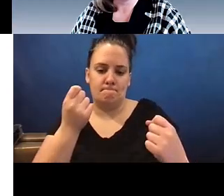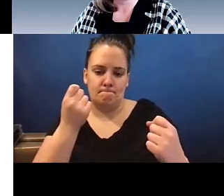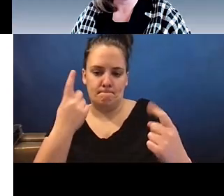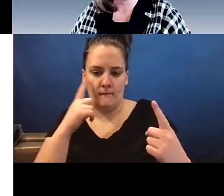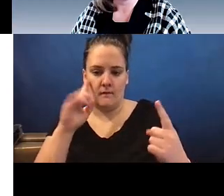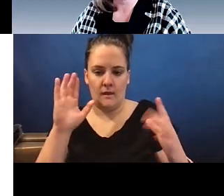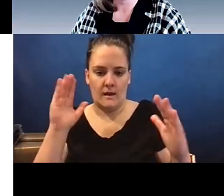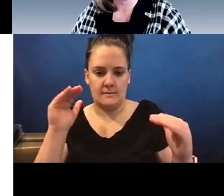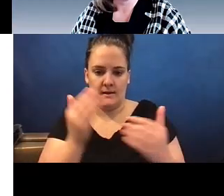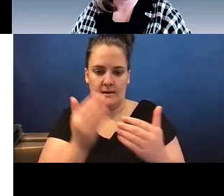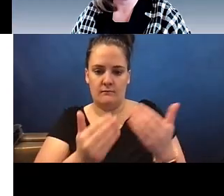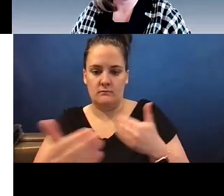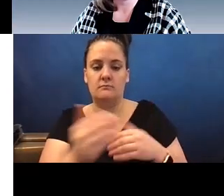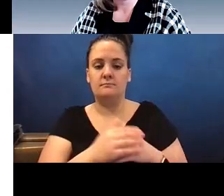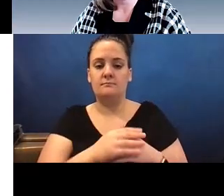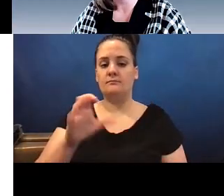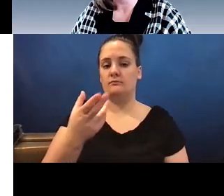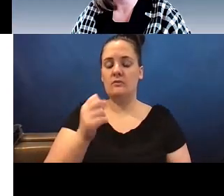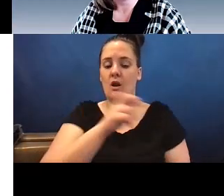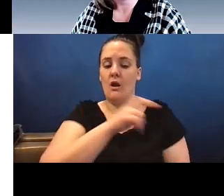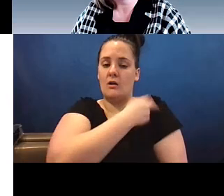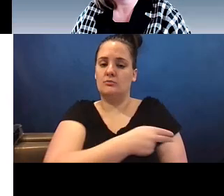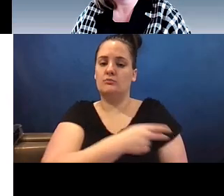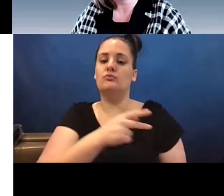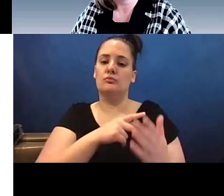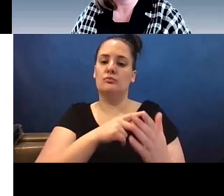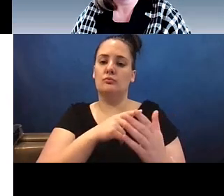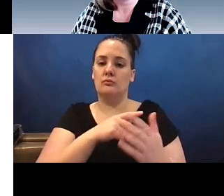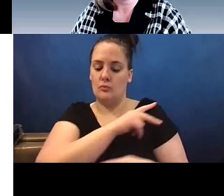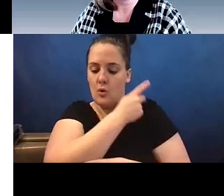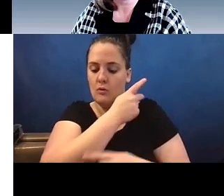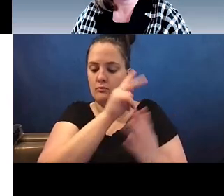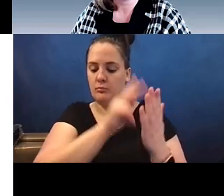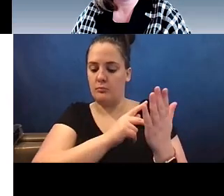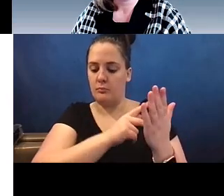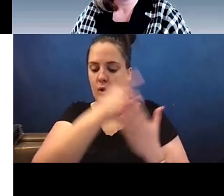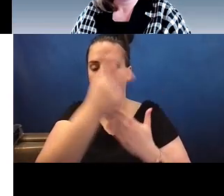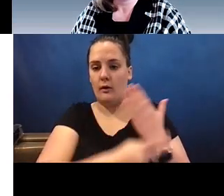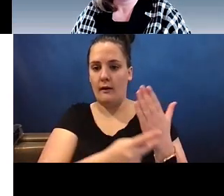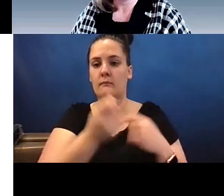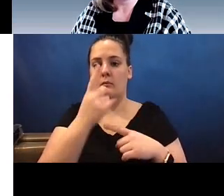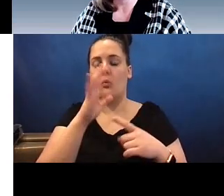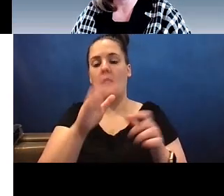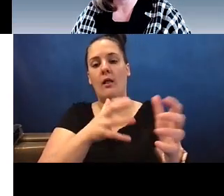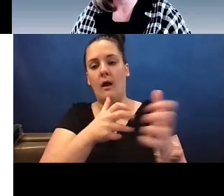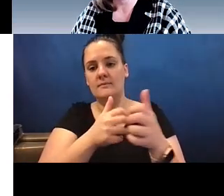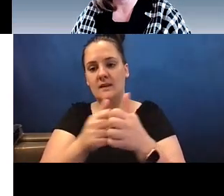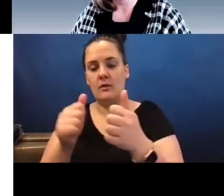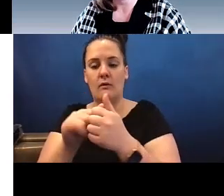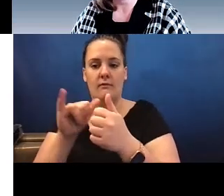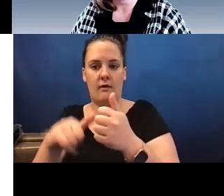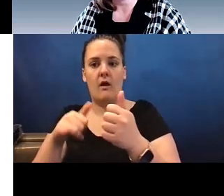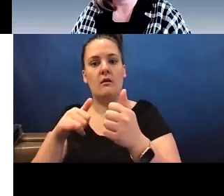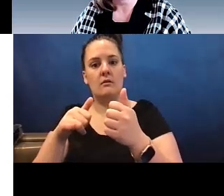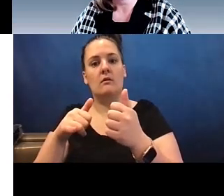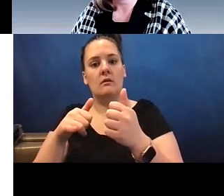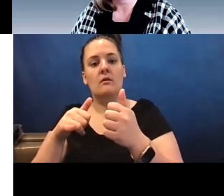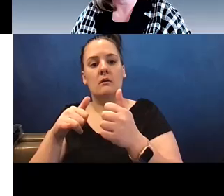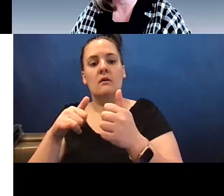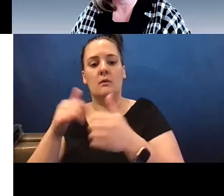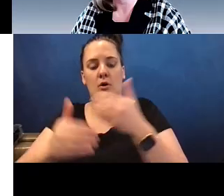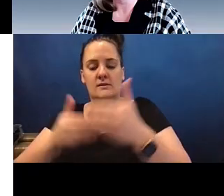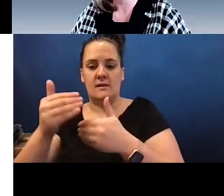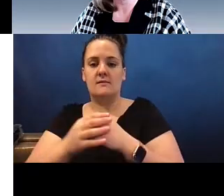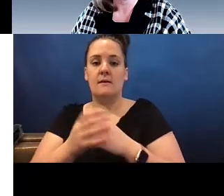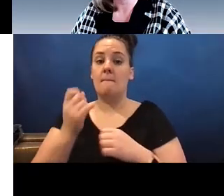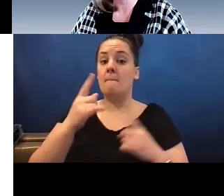to Medicaid and our Chase Hospital fee program, and we'll continue to keep you updated on developments. Now I'll turn this over to my colleague Shannon Huska to